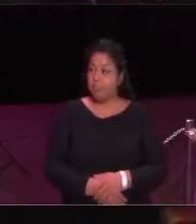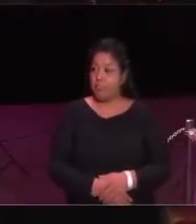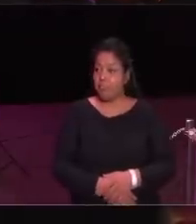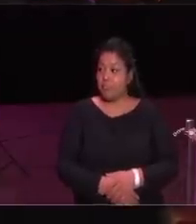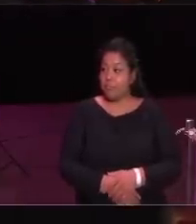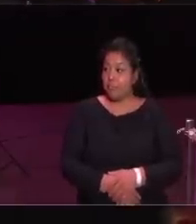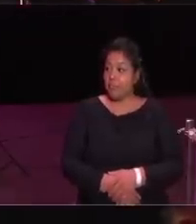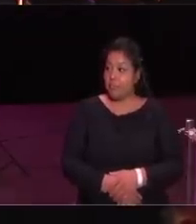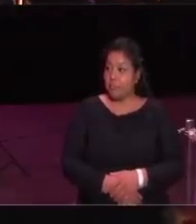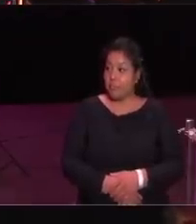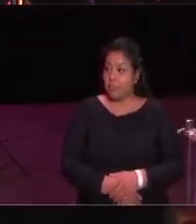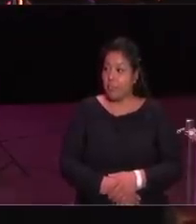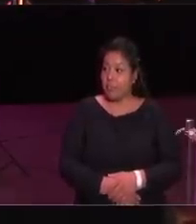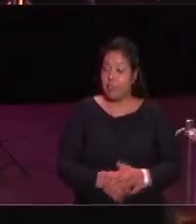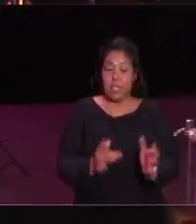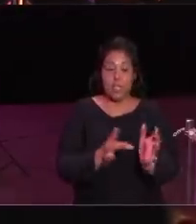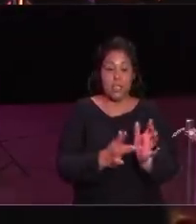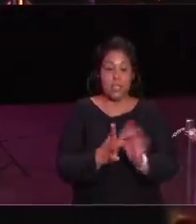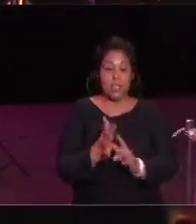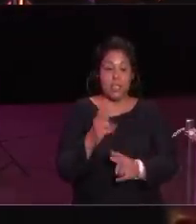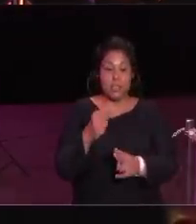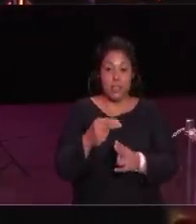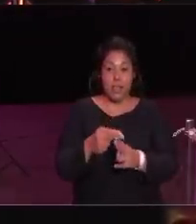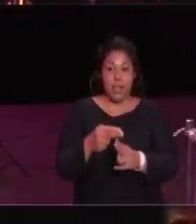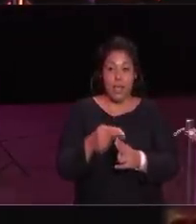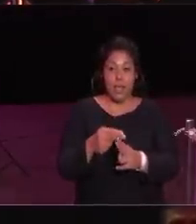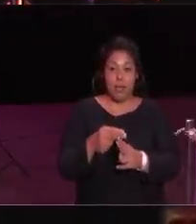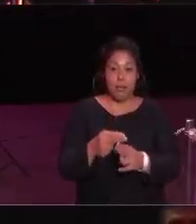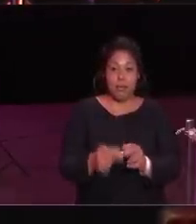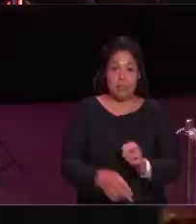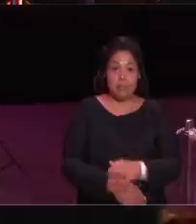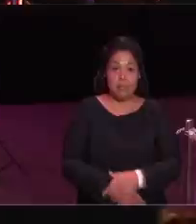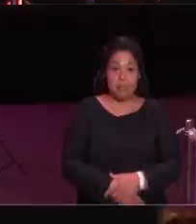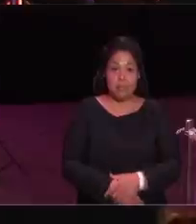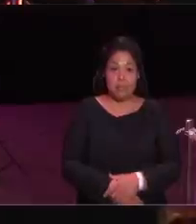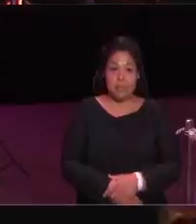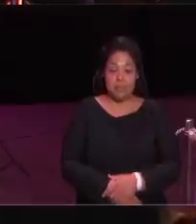In Jesus' name. In Jesus' name.